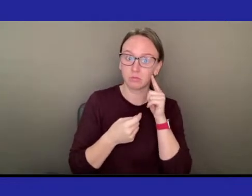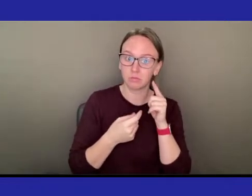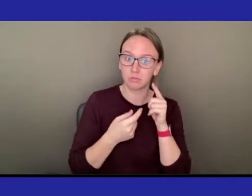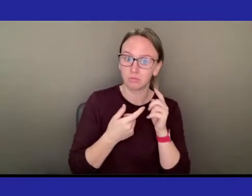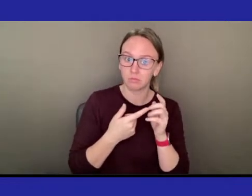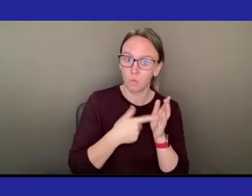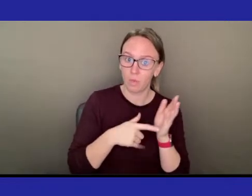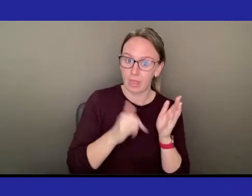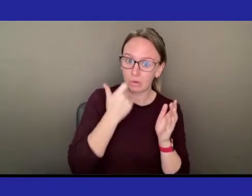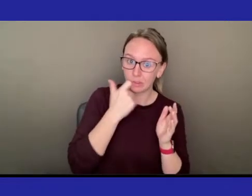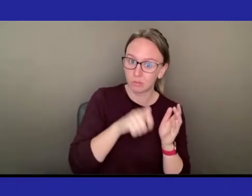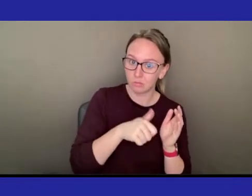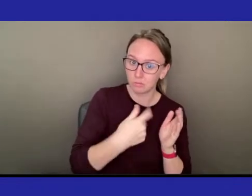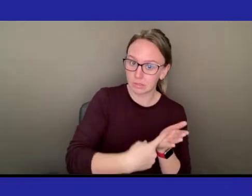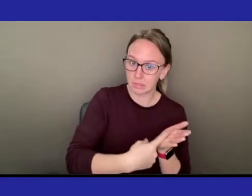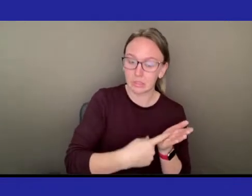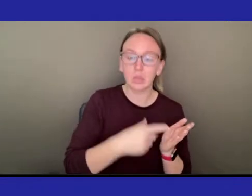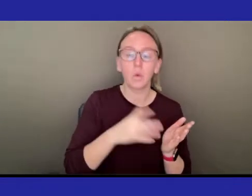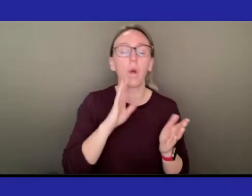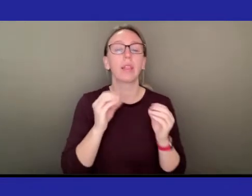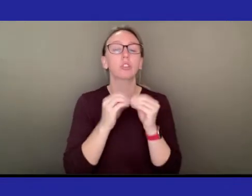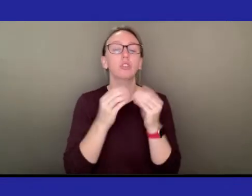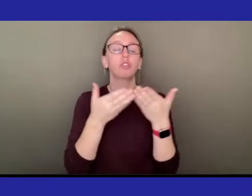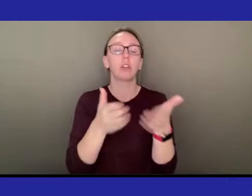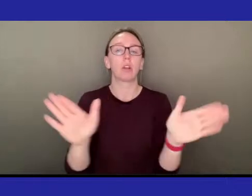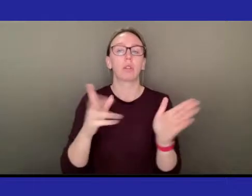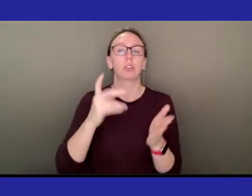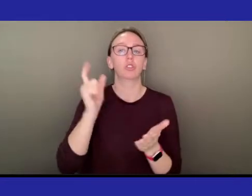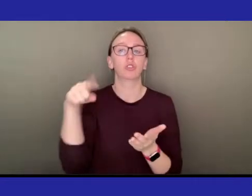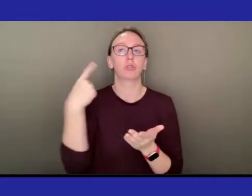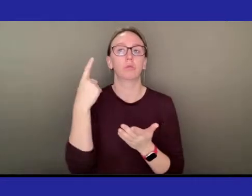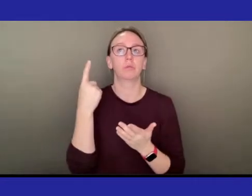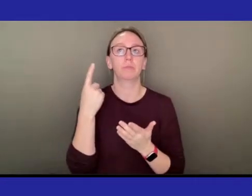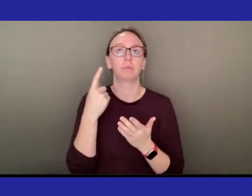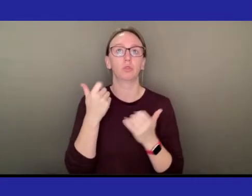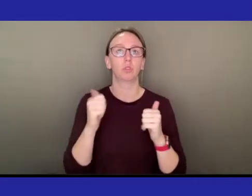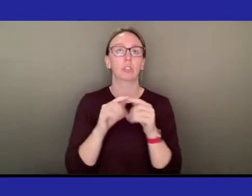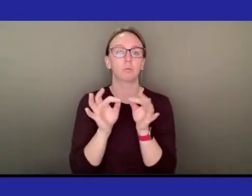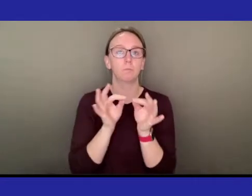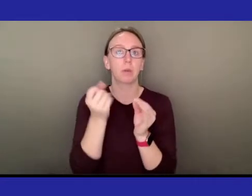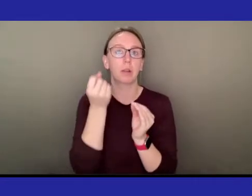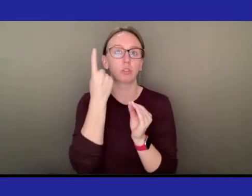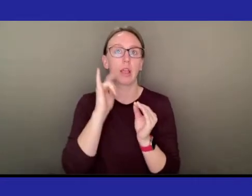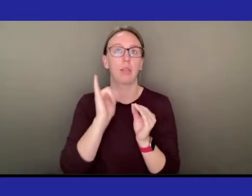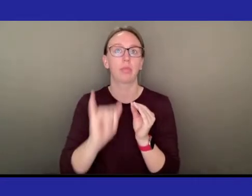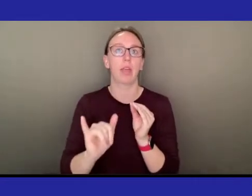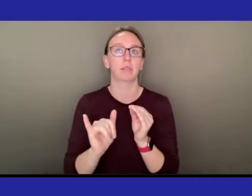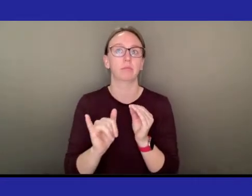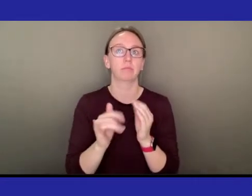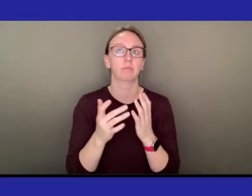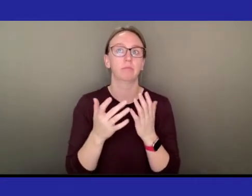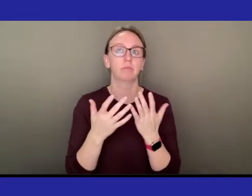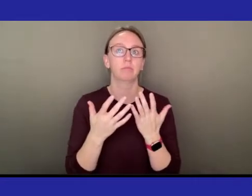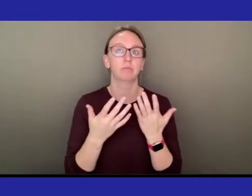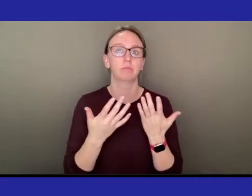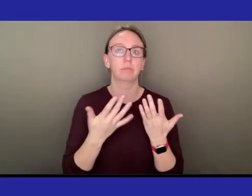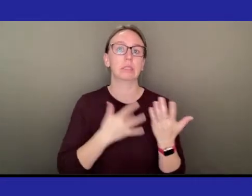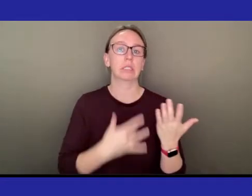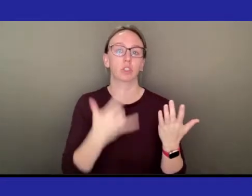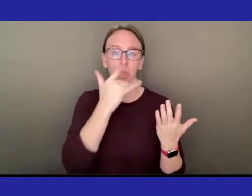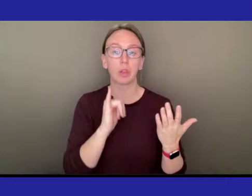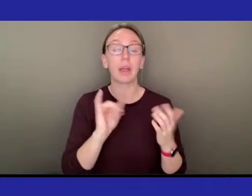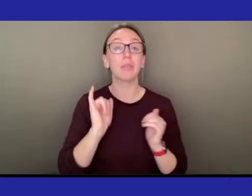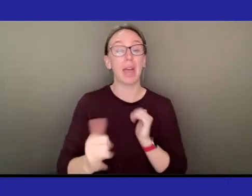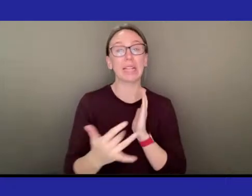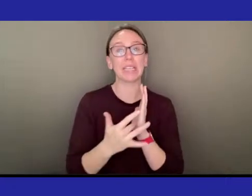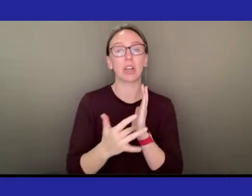of to just generally understand the landscape, this technology has not been